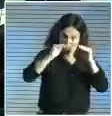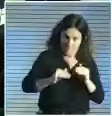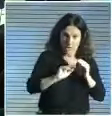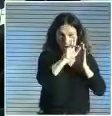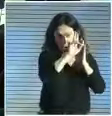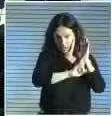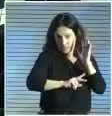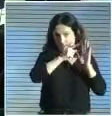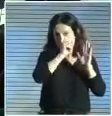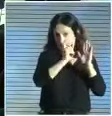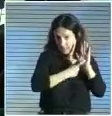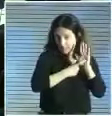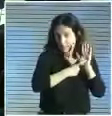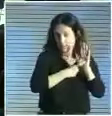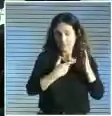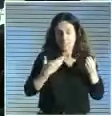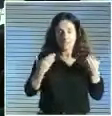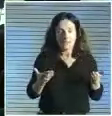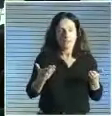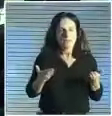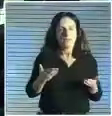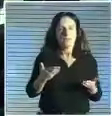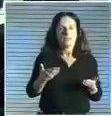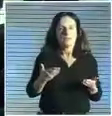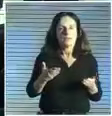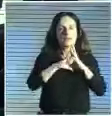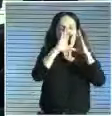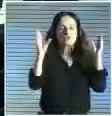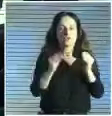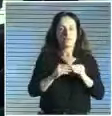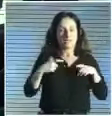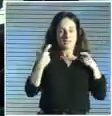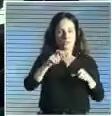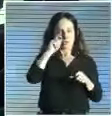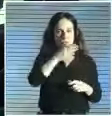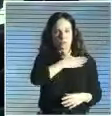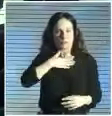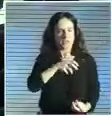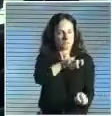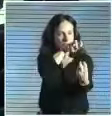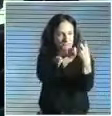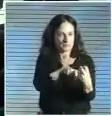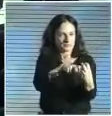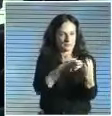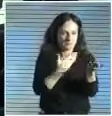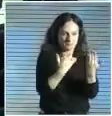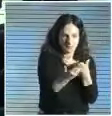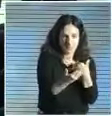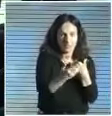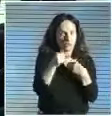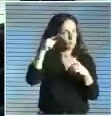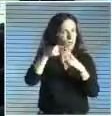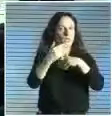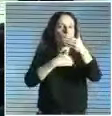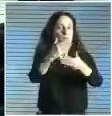ready to be at the table for those conversations to move those things forward, because as we all talked about, we all realize as well, time is